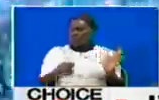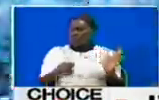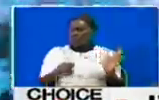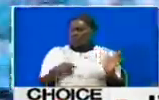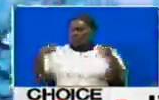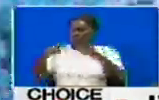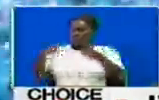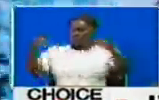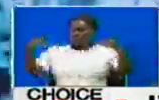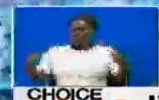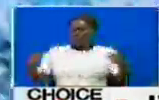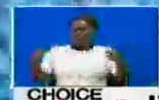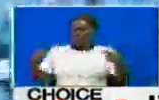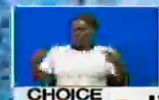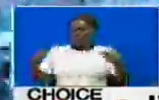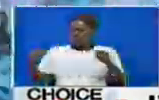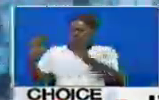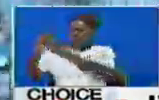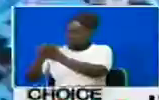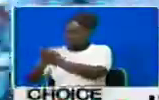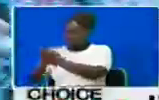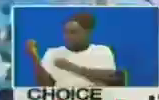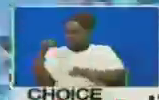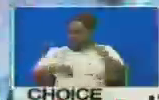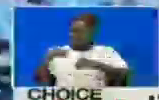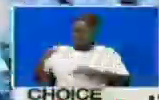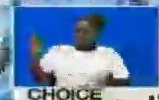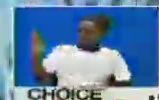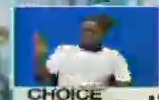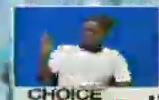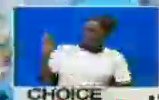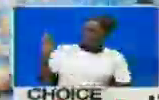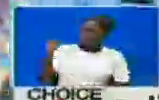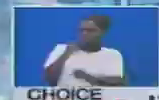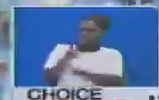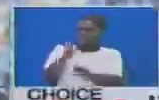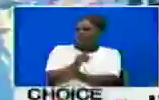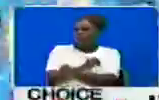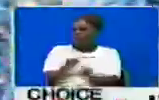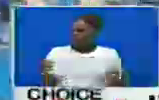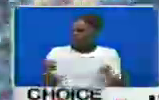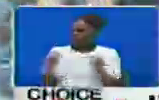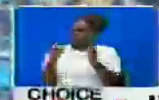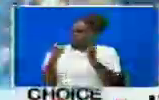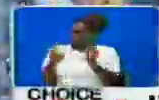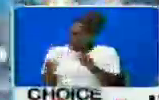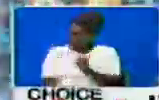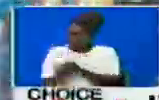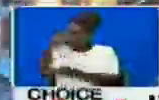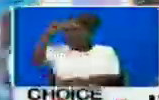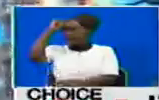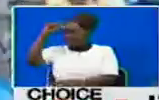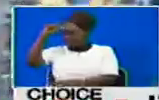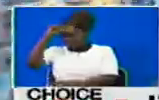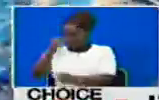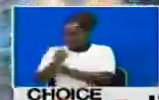The opposition accused the ruling Jubilee administration of runaway corruption, insecurity, and unemployment. They said if NASA forms the next government, they'll